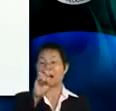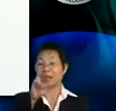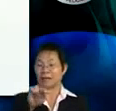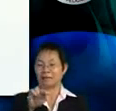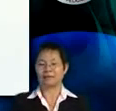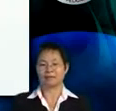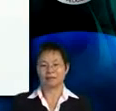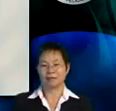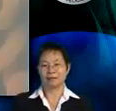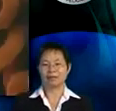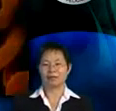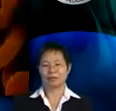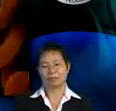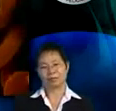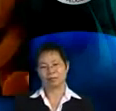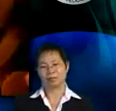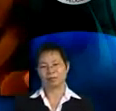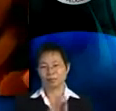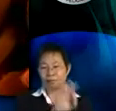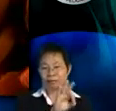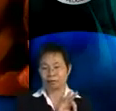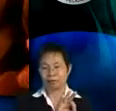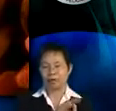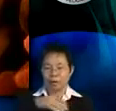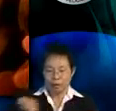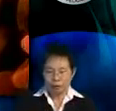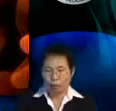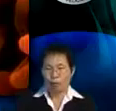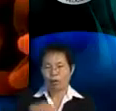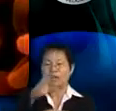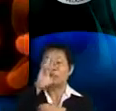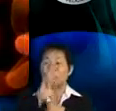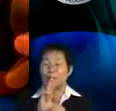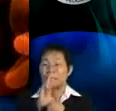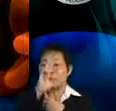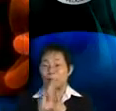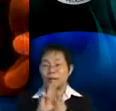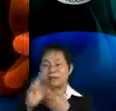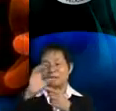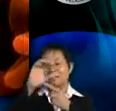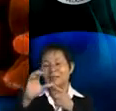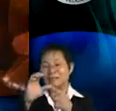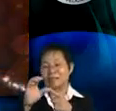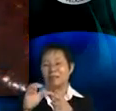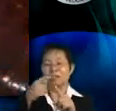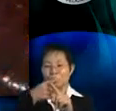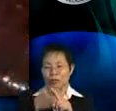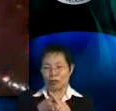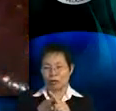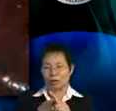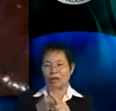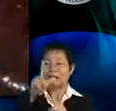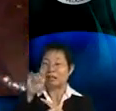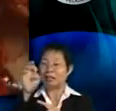Iron. Function: builds hemoglobin of red blood cells. Source: